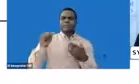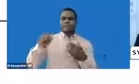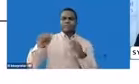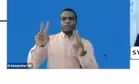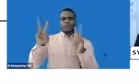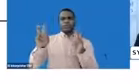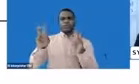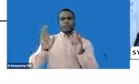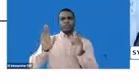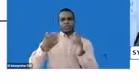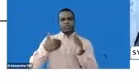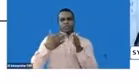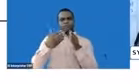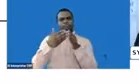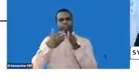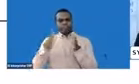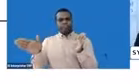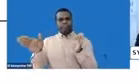no,